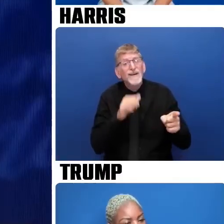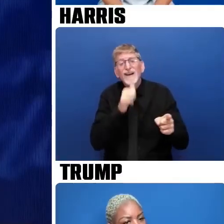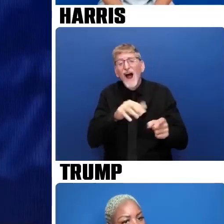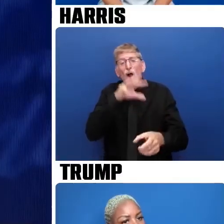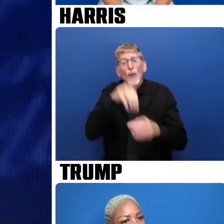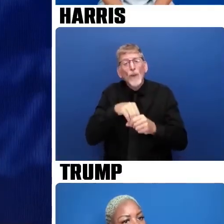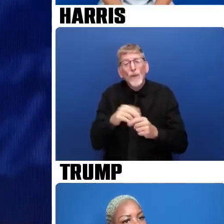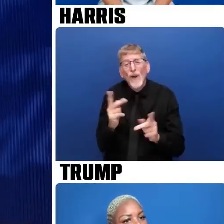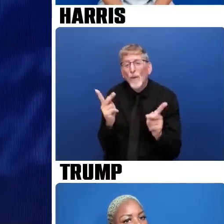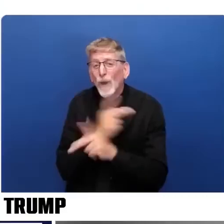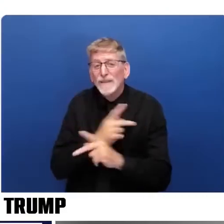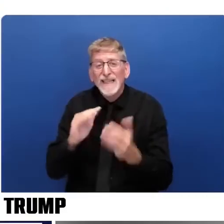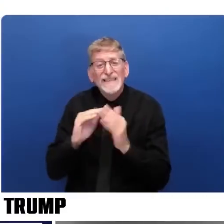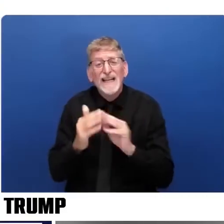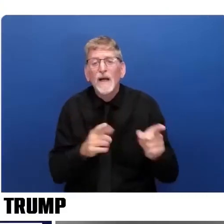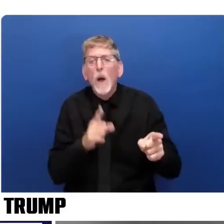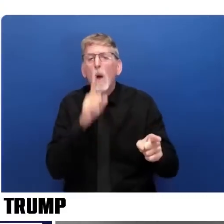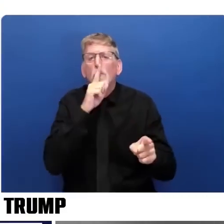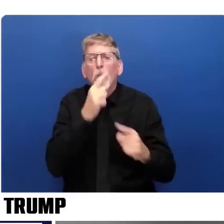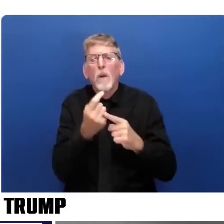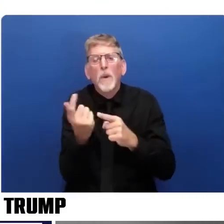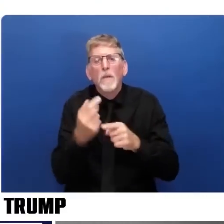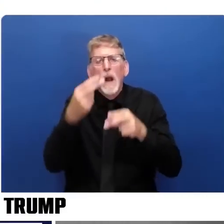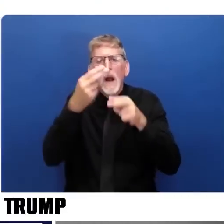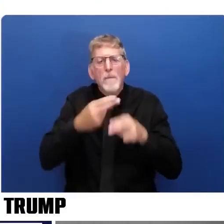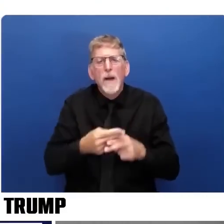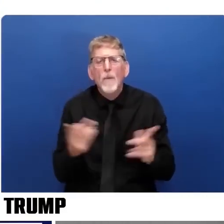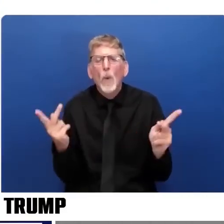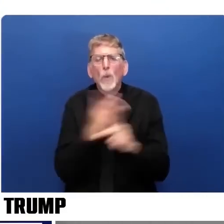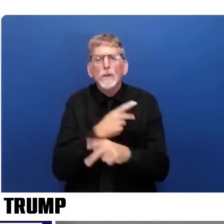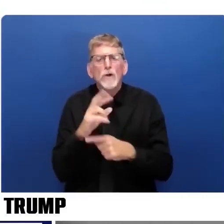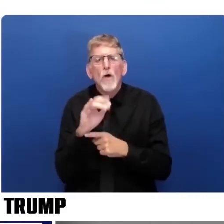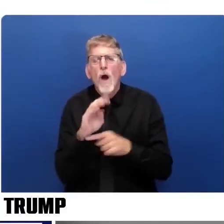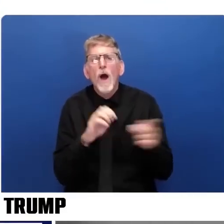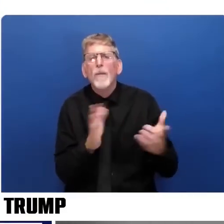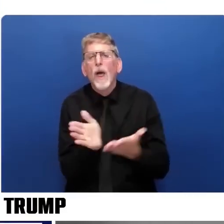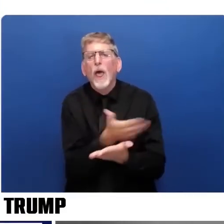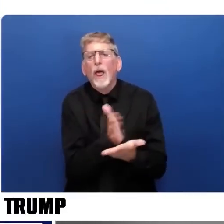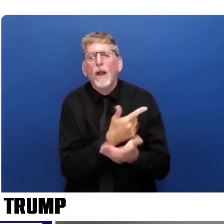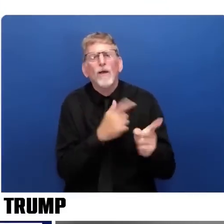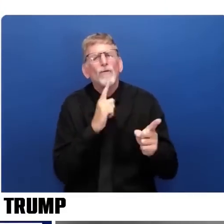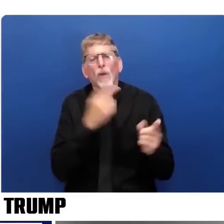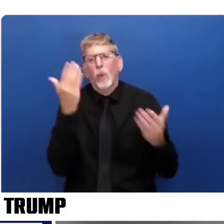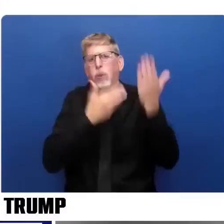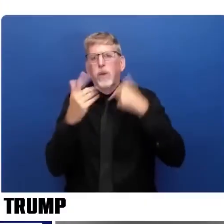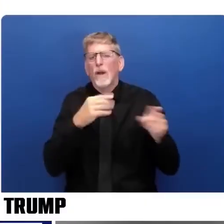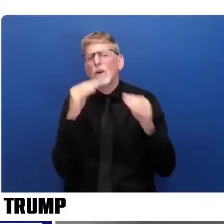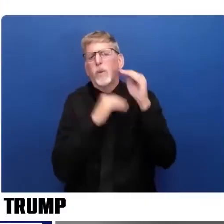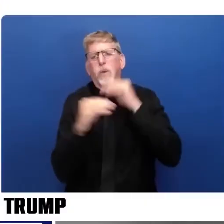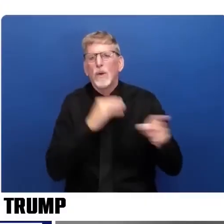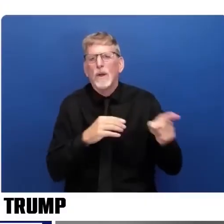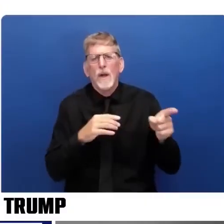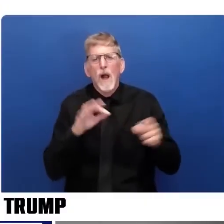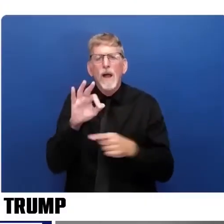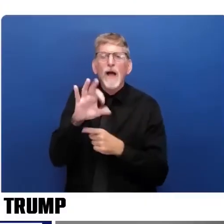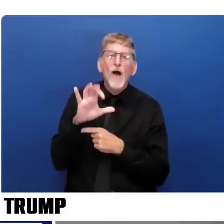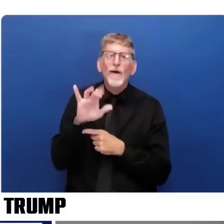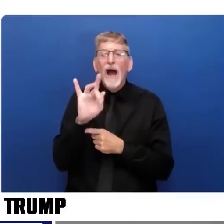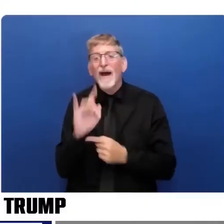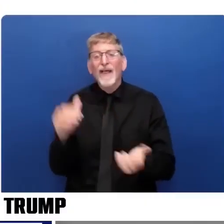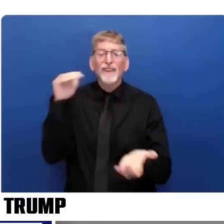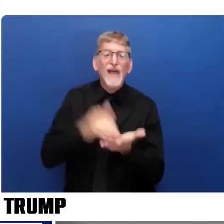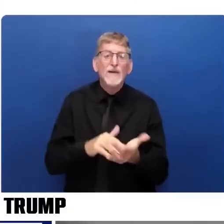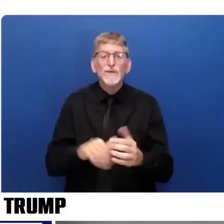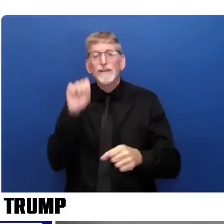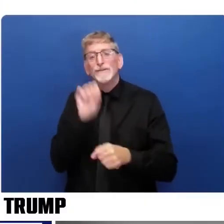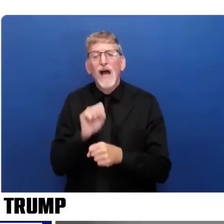include the cities with the worst crime. It was a fraud, just like their number of 818,000 jobs that they said they created turned